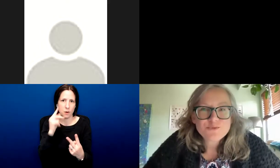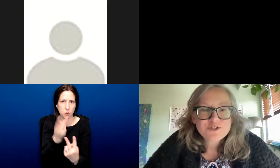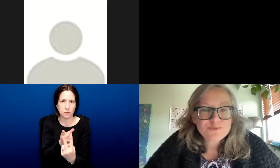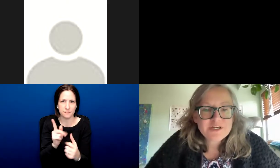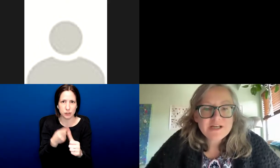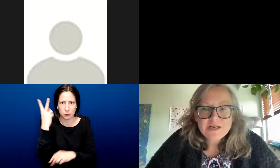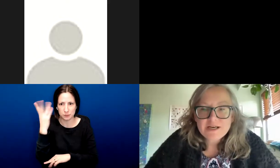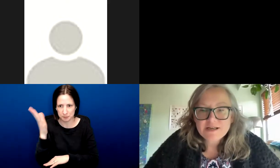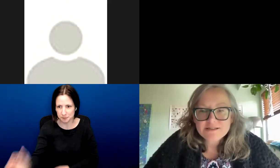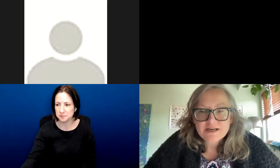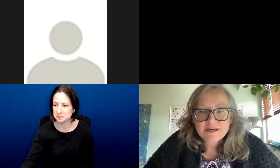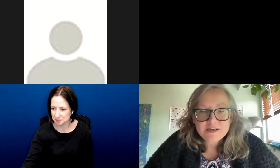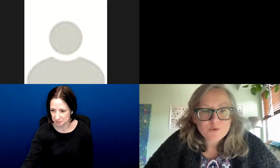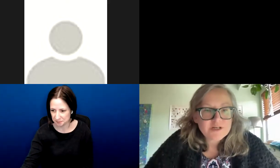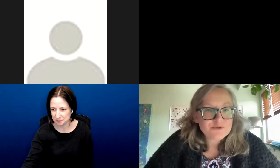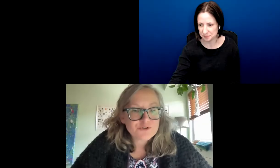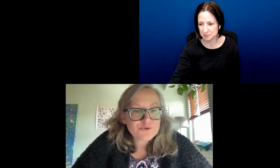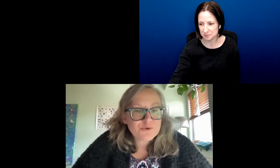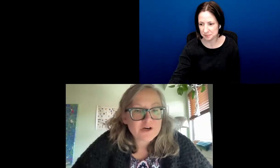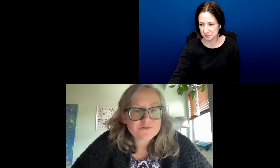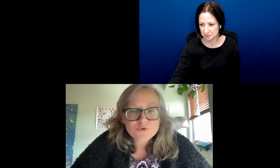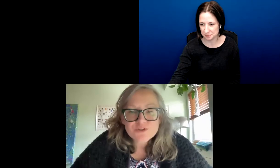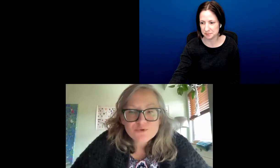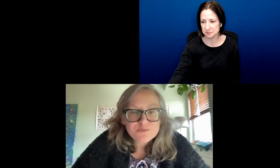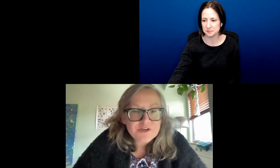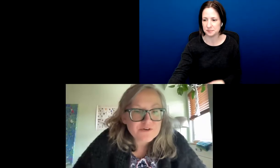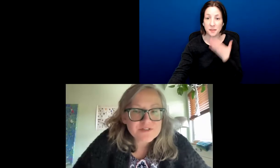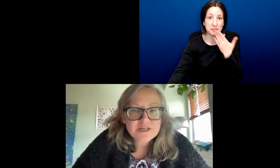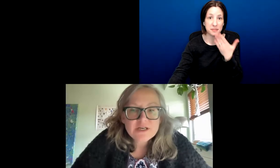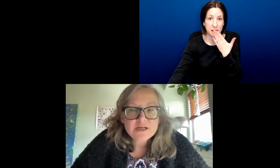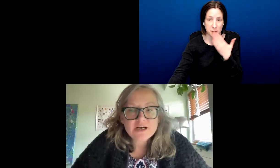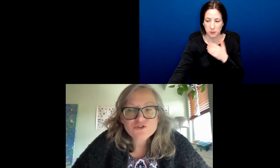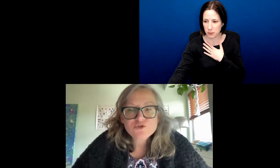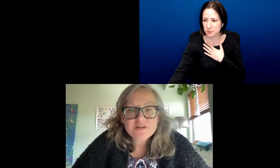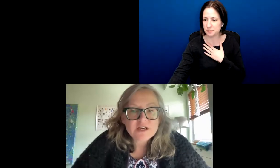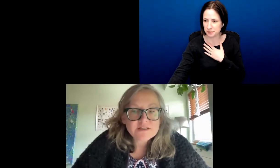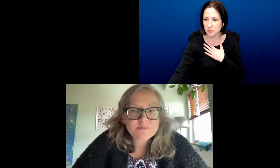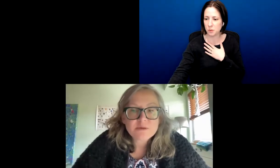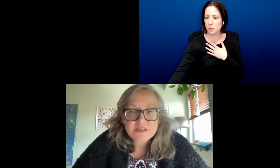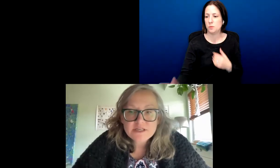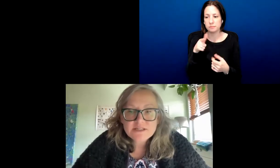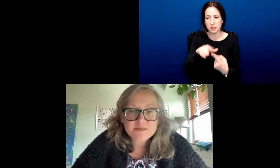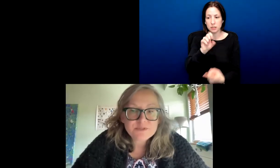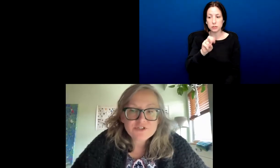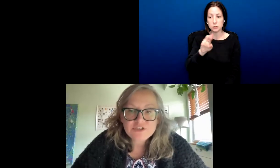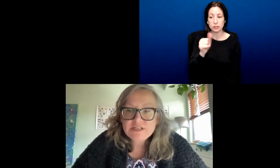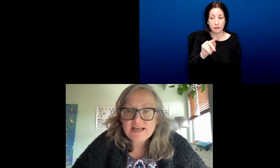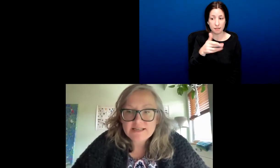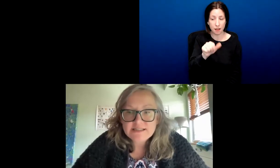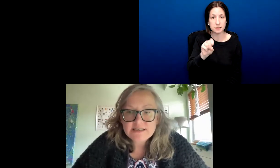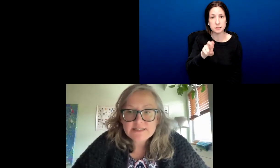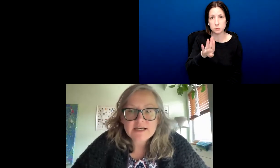Thank you so much, Bree, and welcome to our first two speakers. Sujatha Subramanian is a